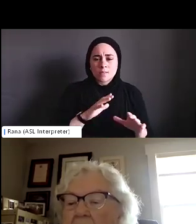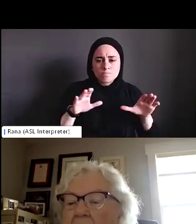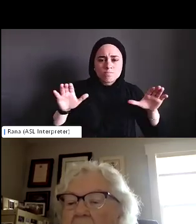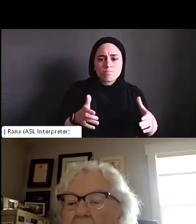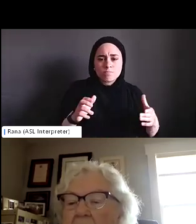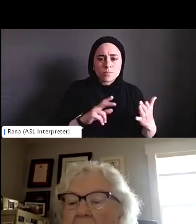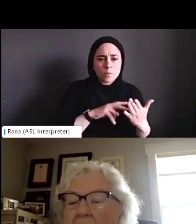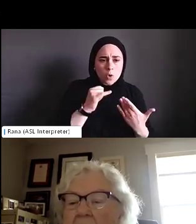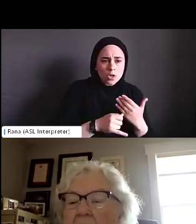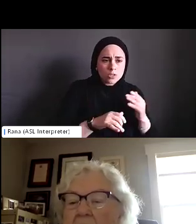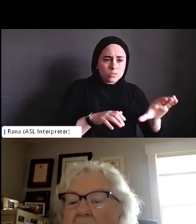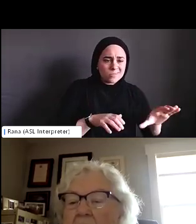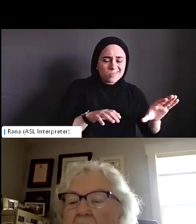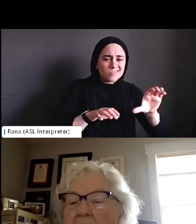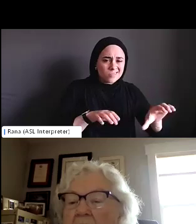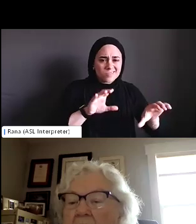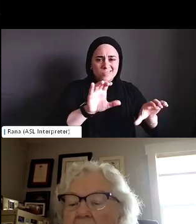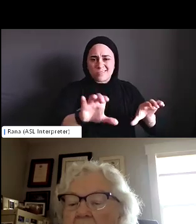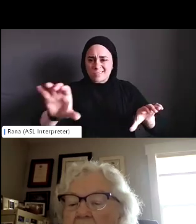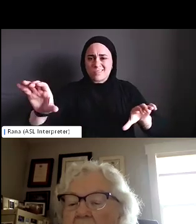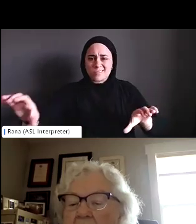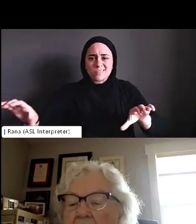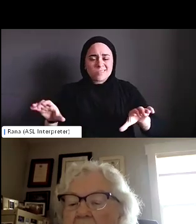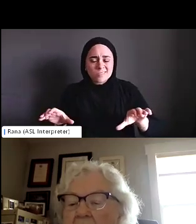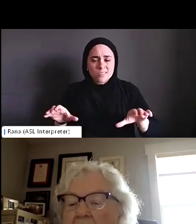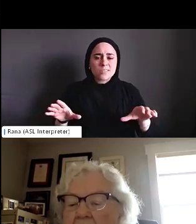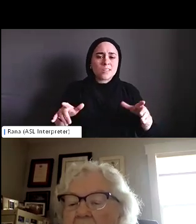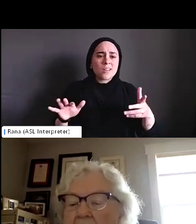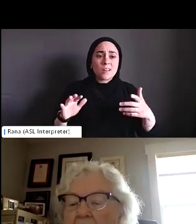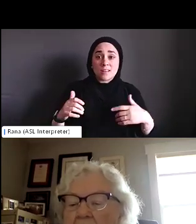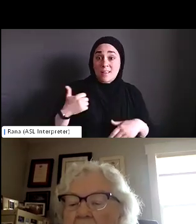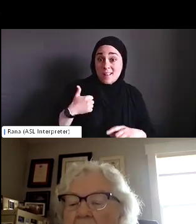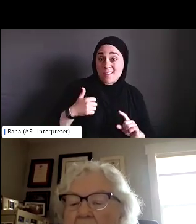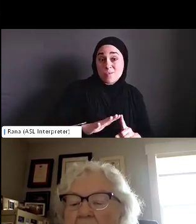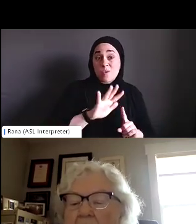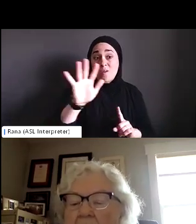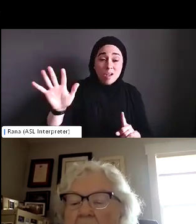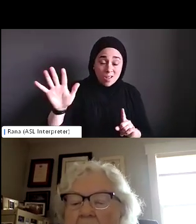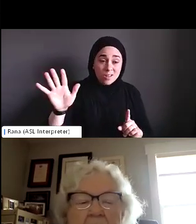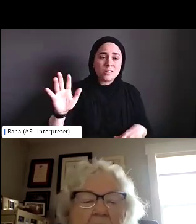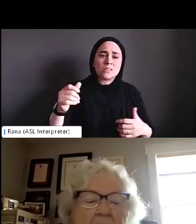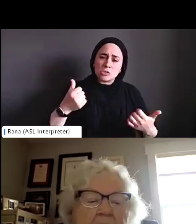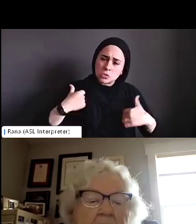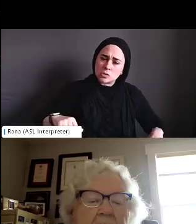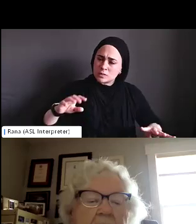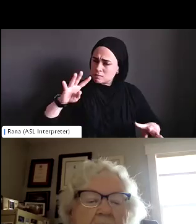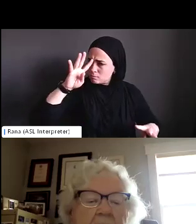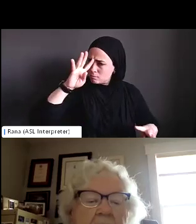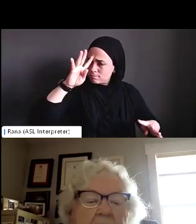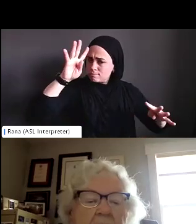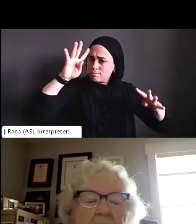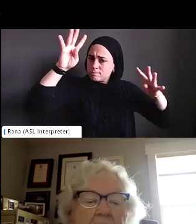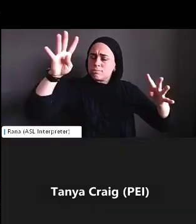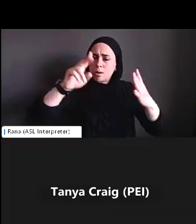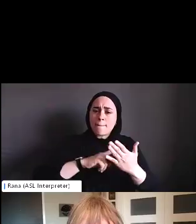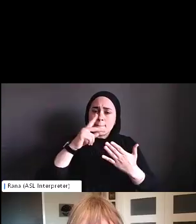and done pieces in different parts of the country to come up with a program that really is